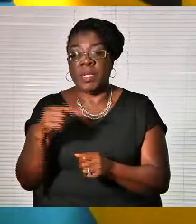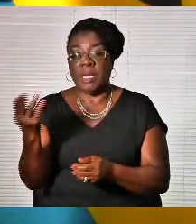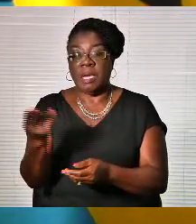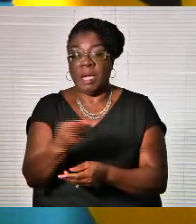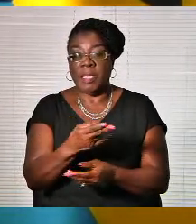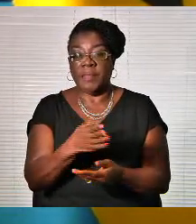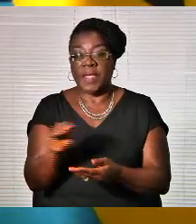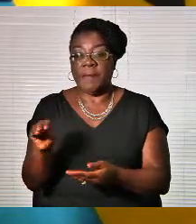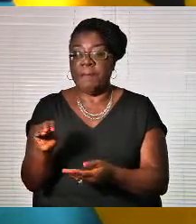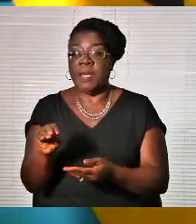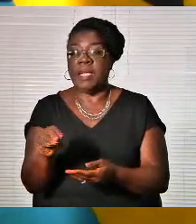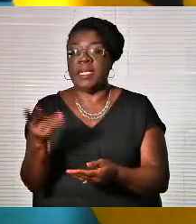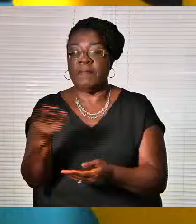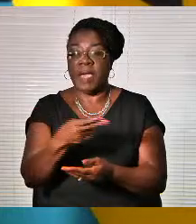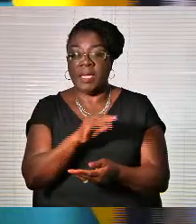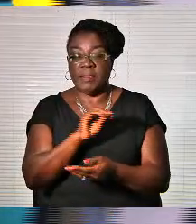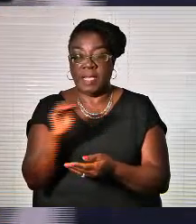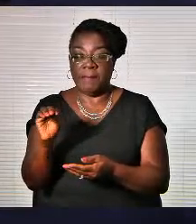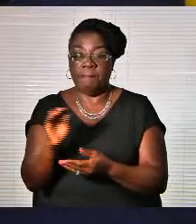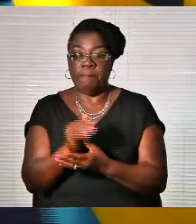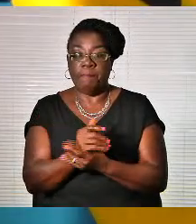them.